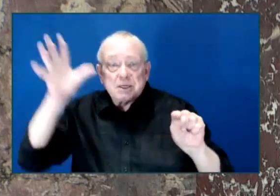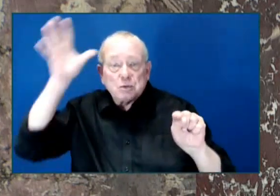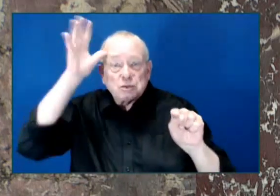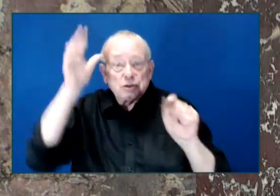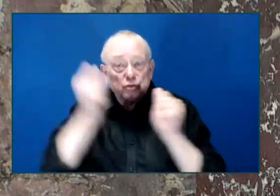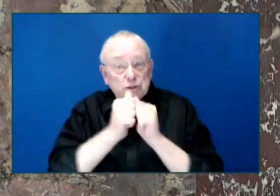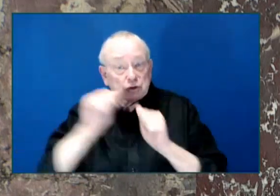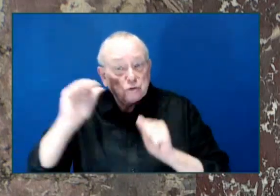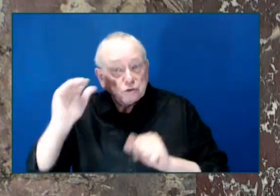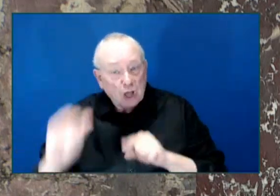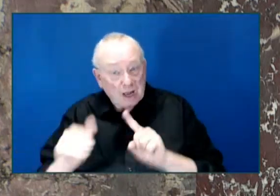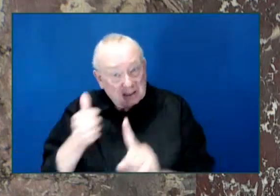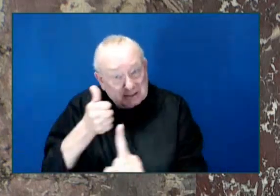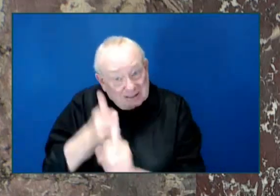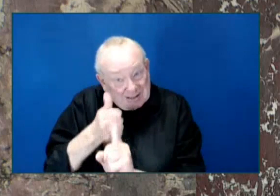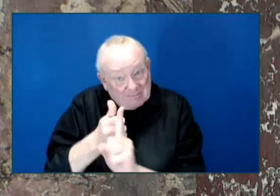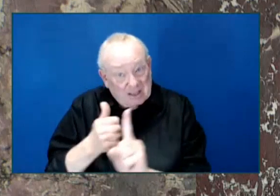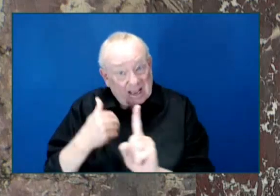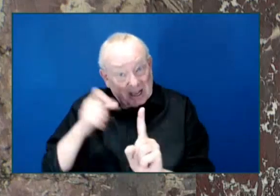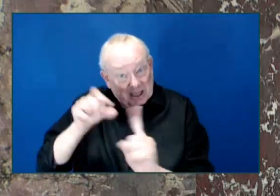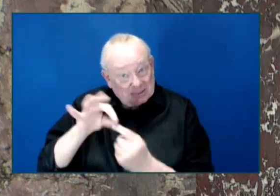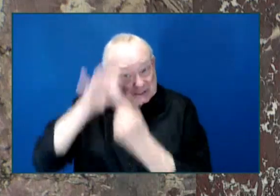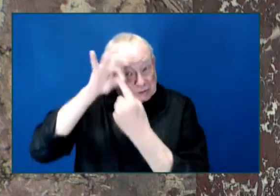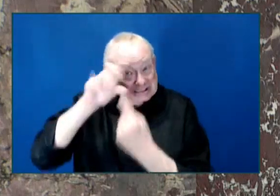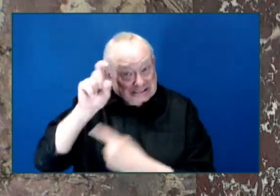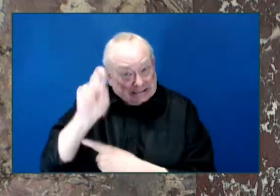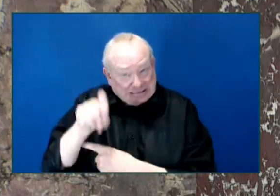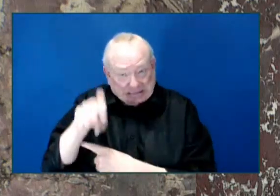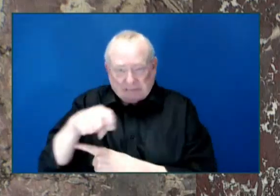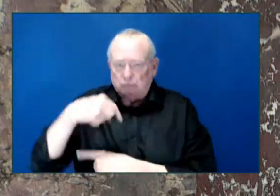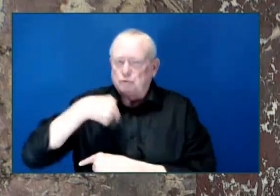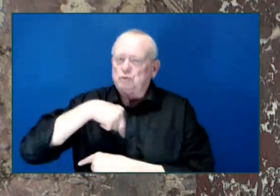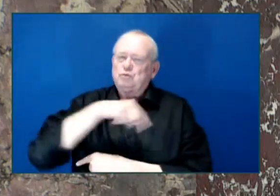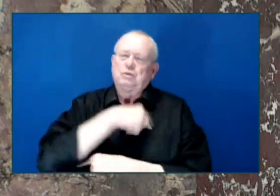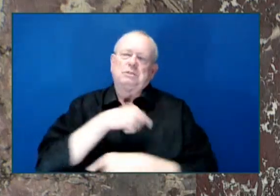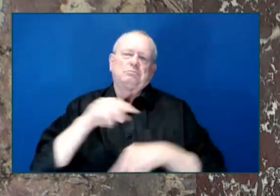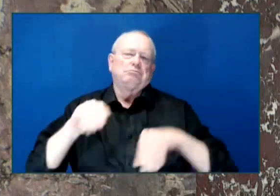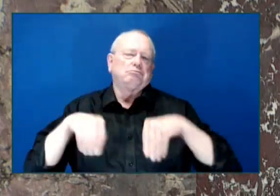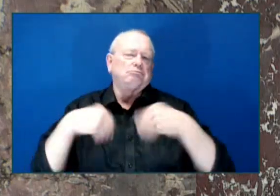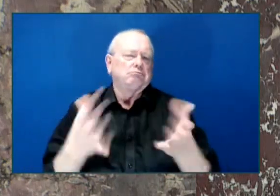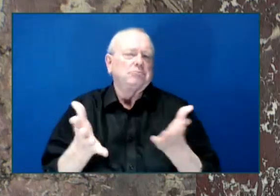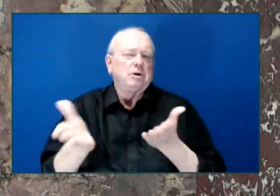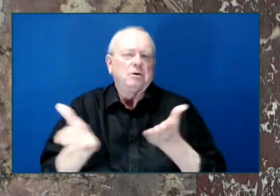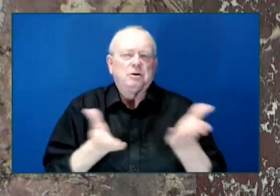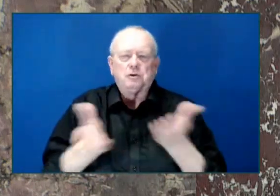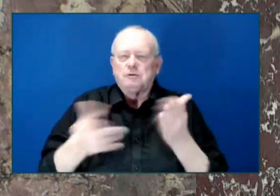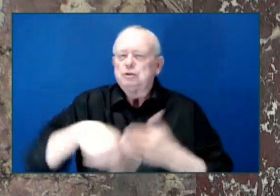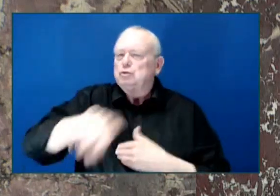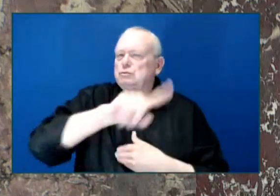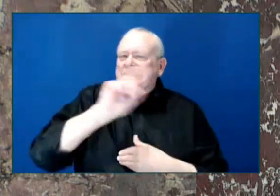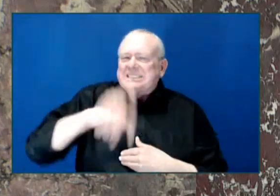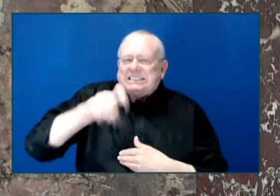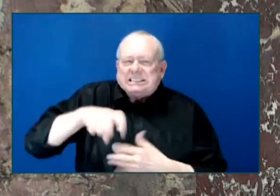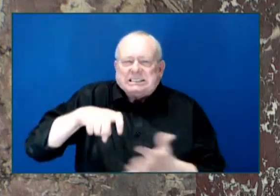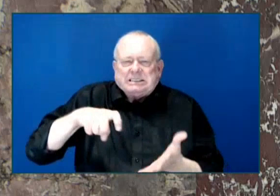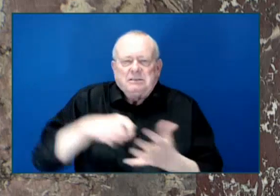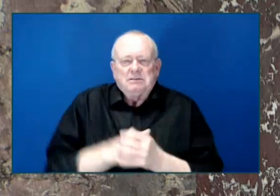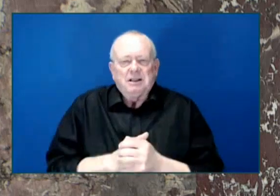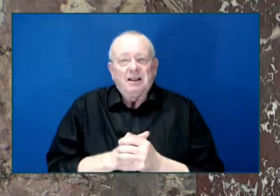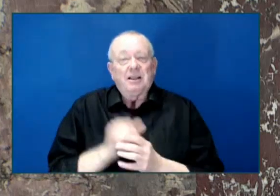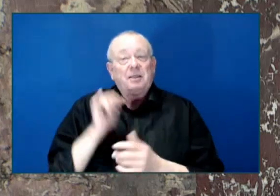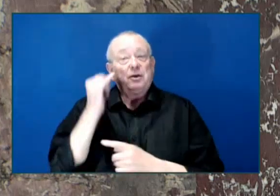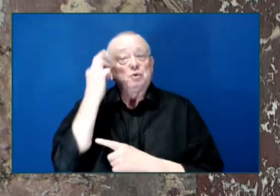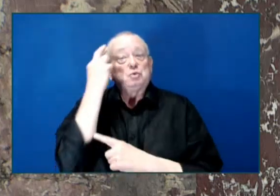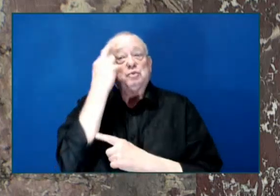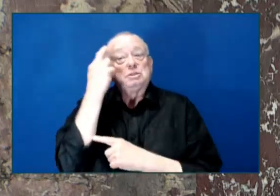their child's particular needs, what's working for their kid. And that's why we committed to parents with individualized funding that